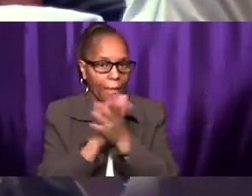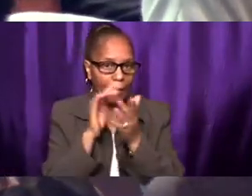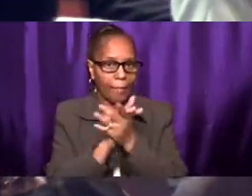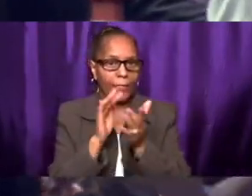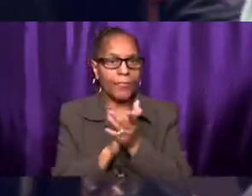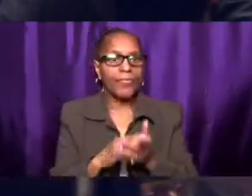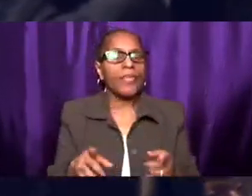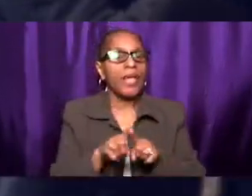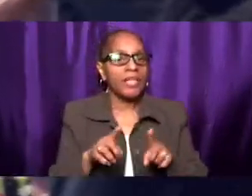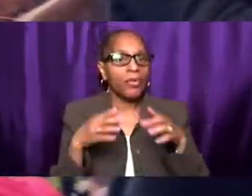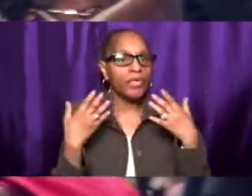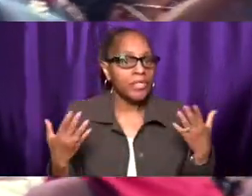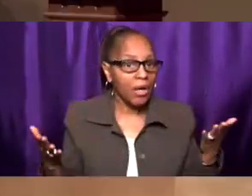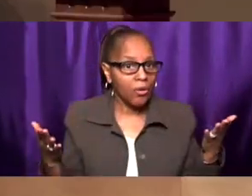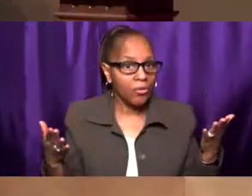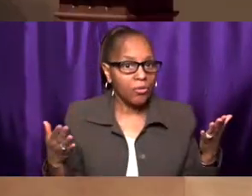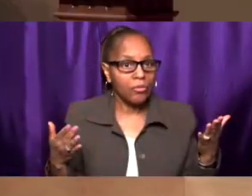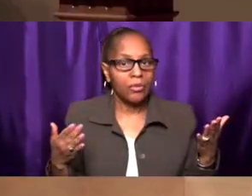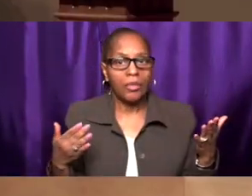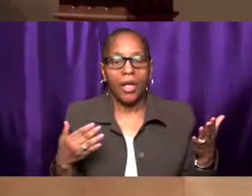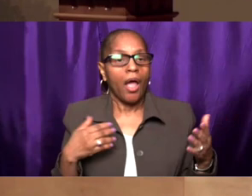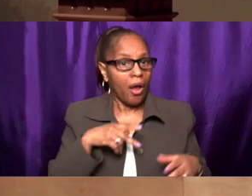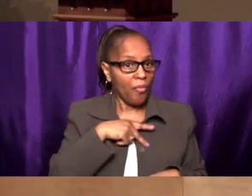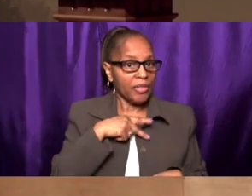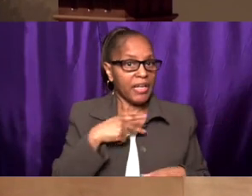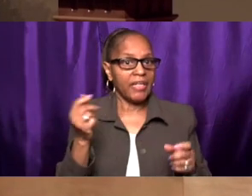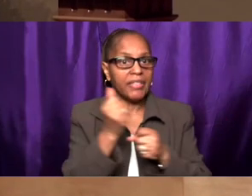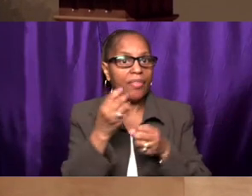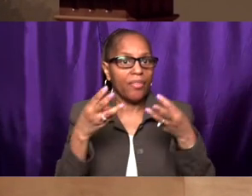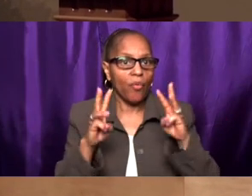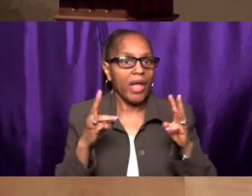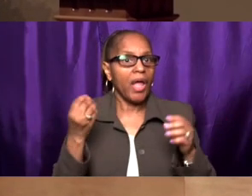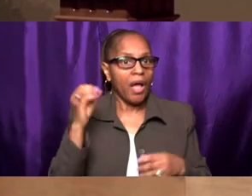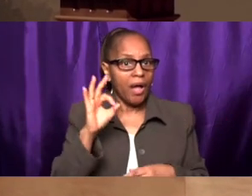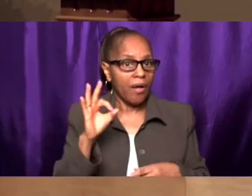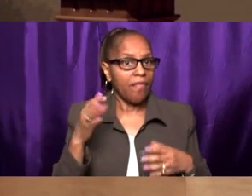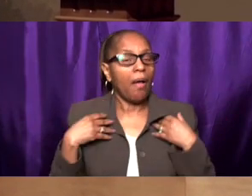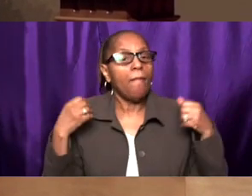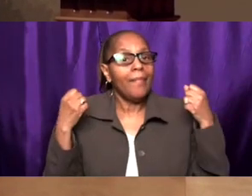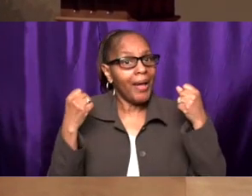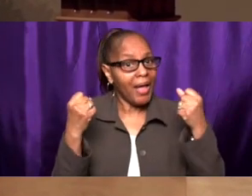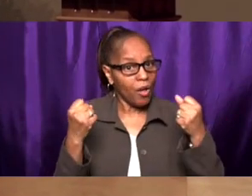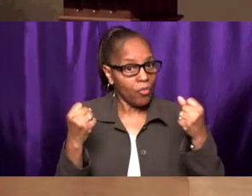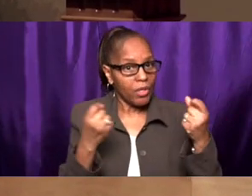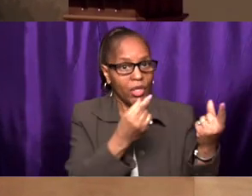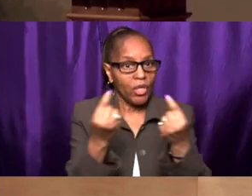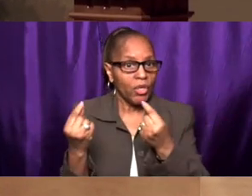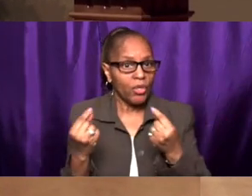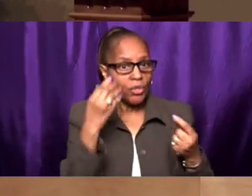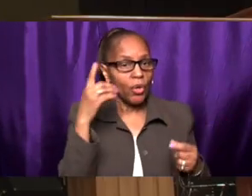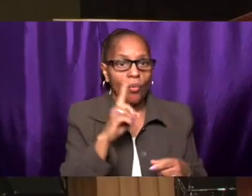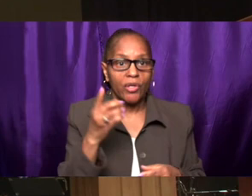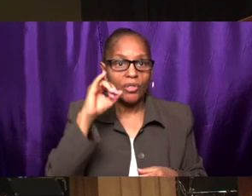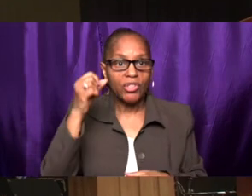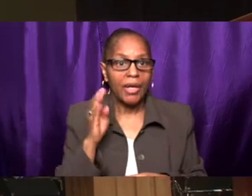So as a result, our personalities get in the way of power. Do you know what your job